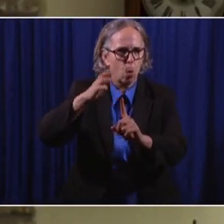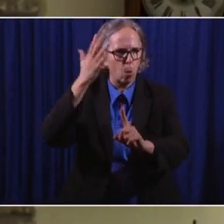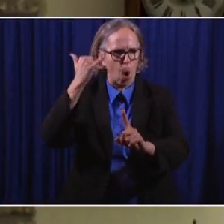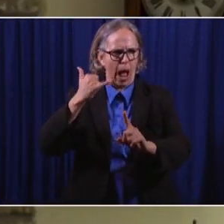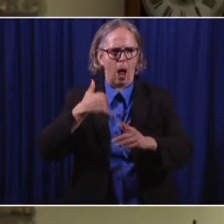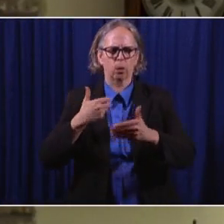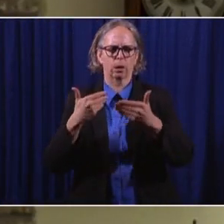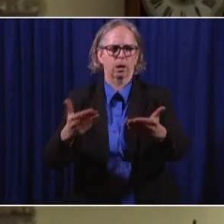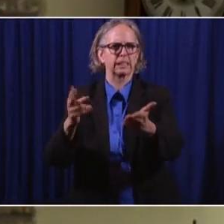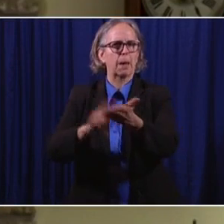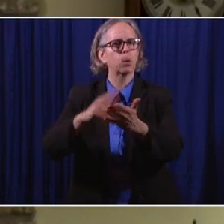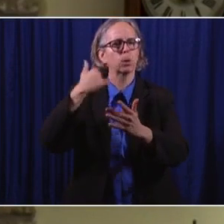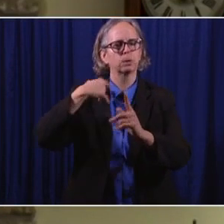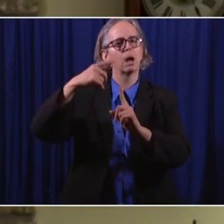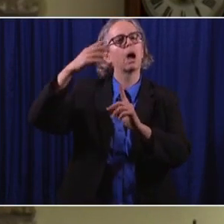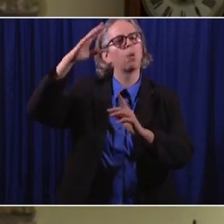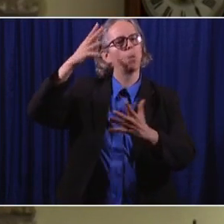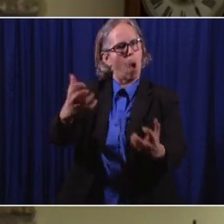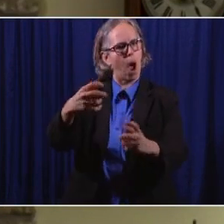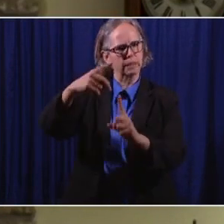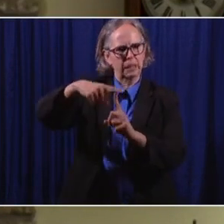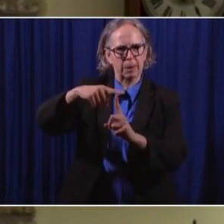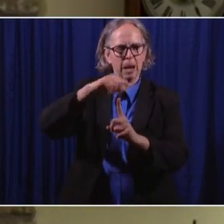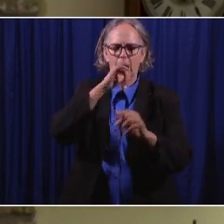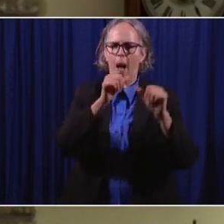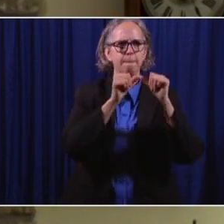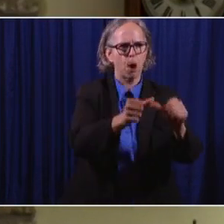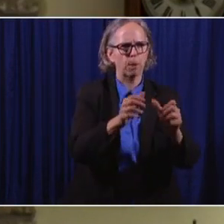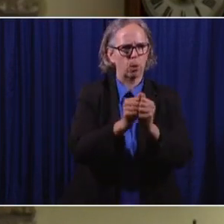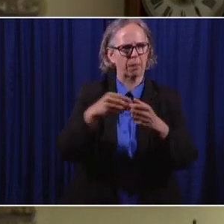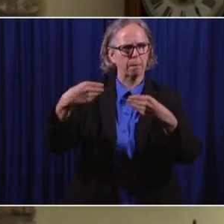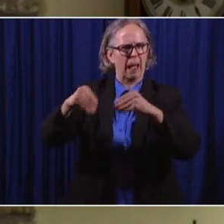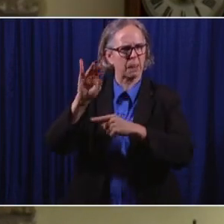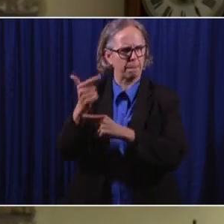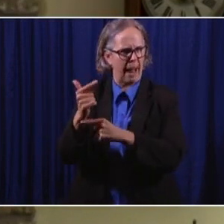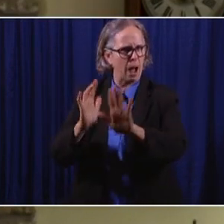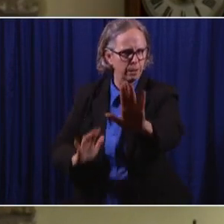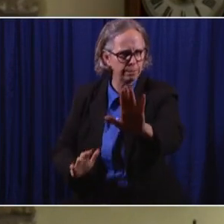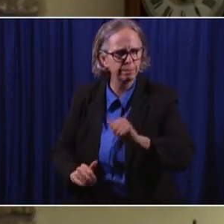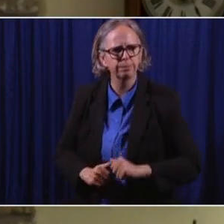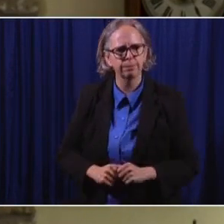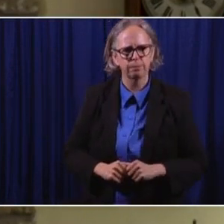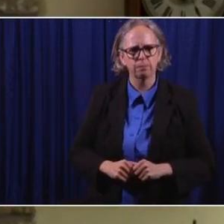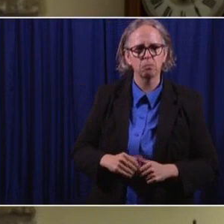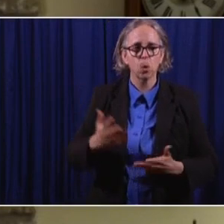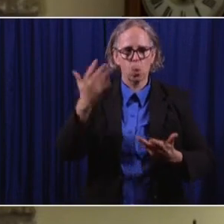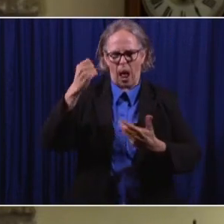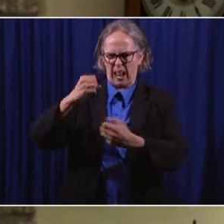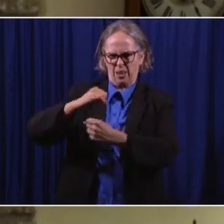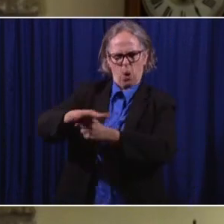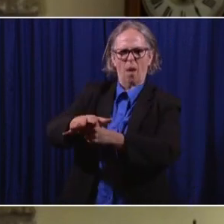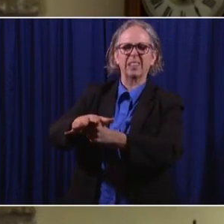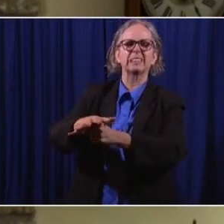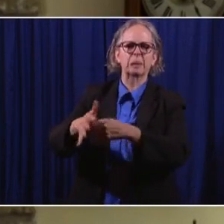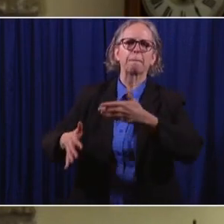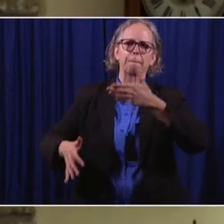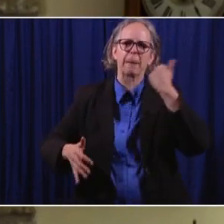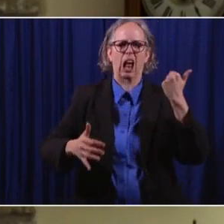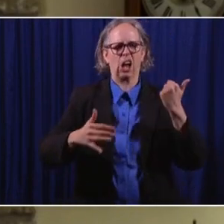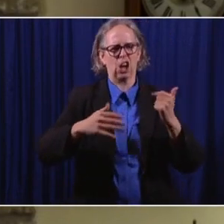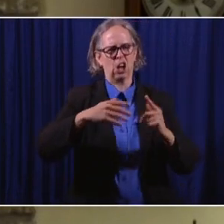make an argument for it during the COVID period. It covers, for example, styrofoam, people